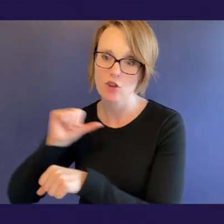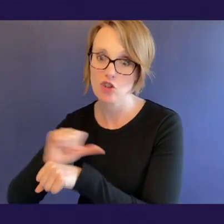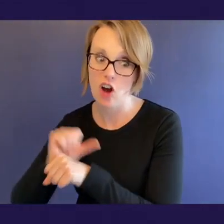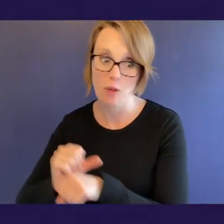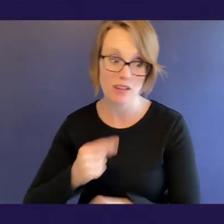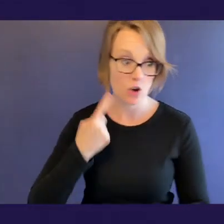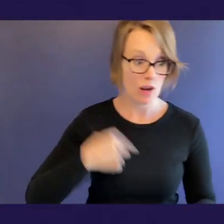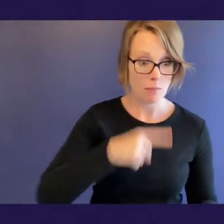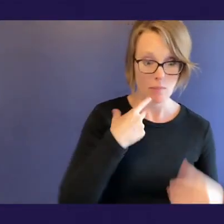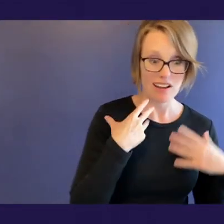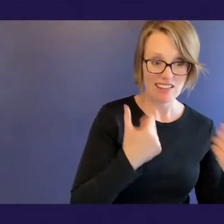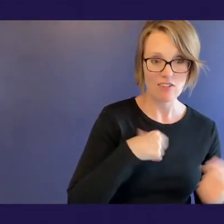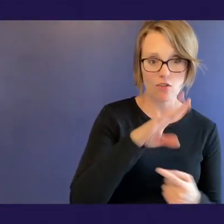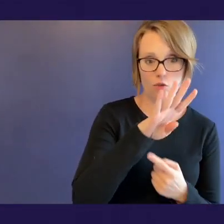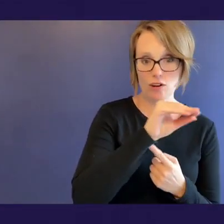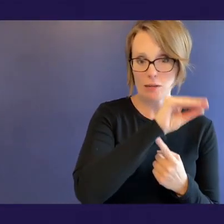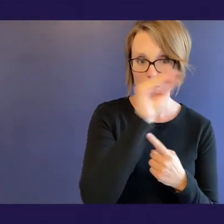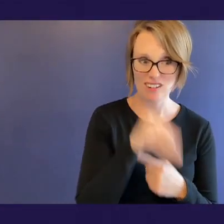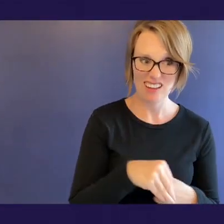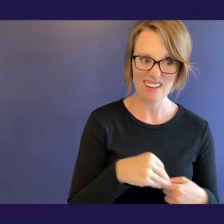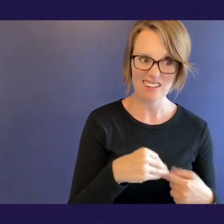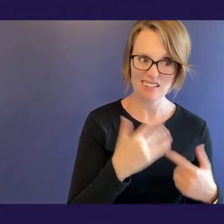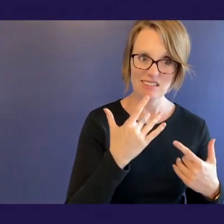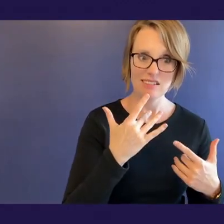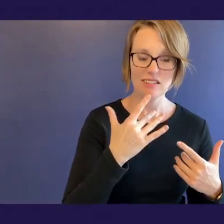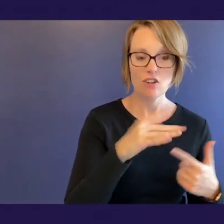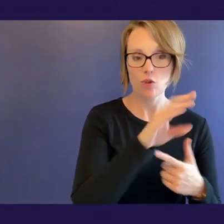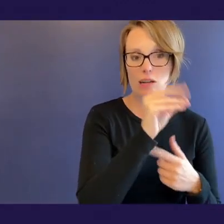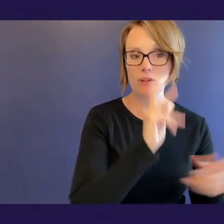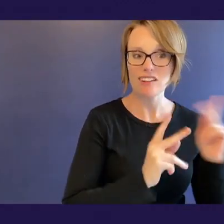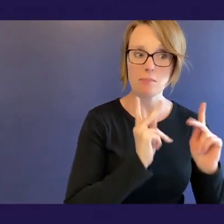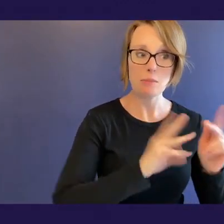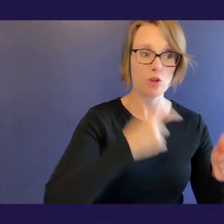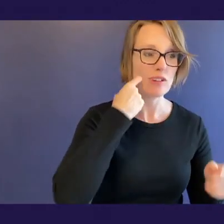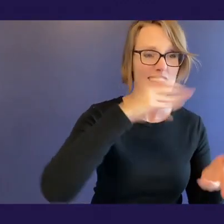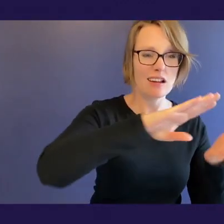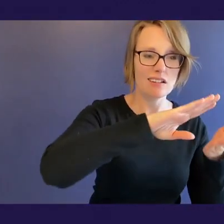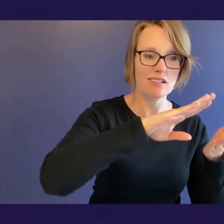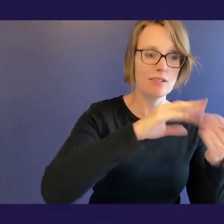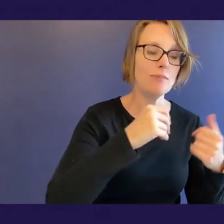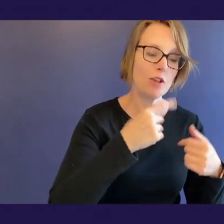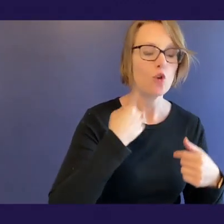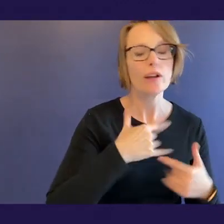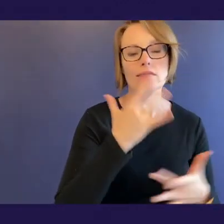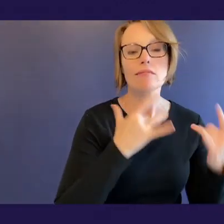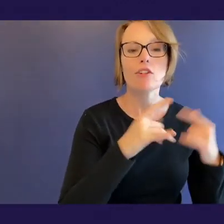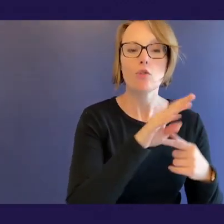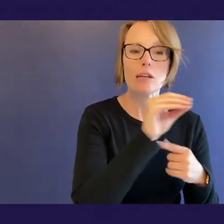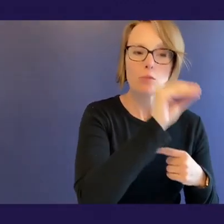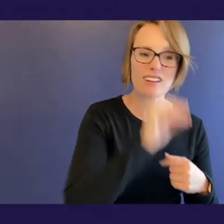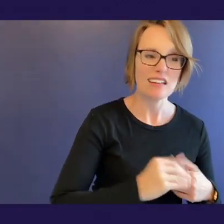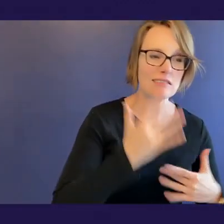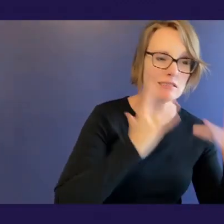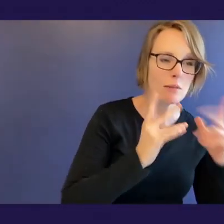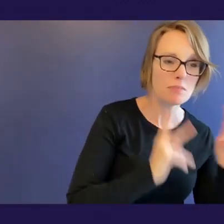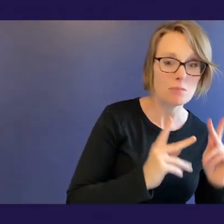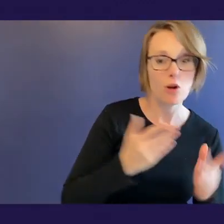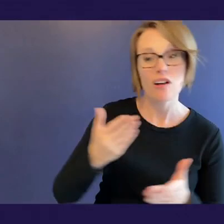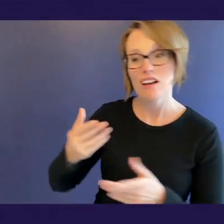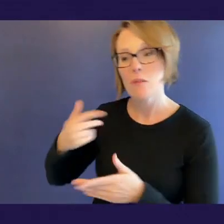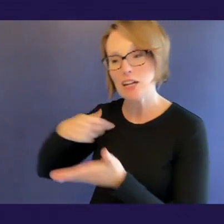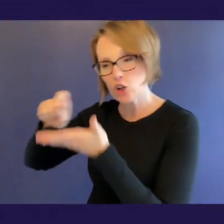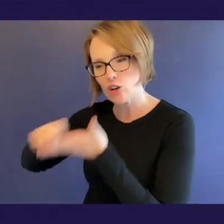So maybe we should start hiring up the people that just got laid off from all the big journalism places. Thank you, Joe. When we